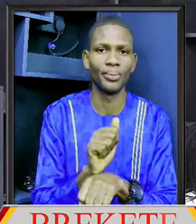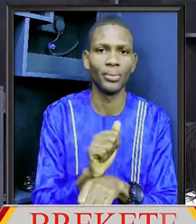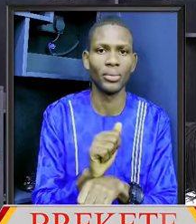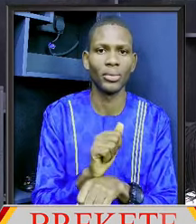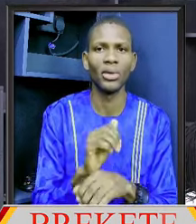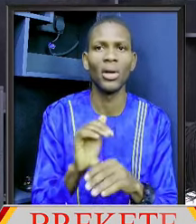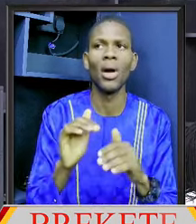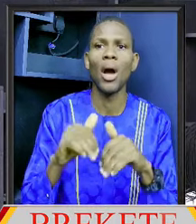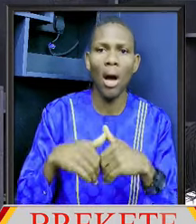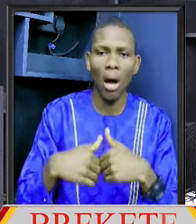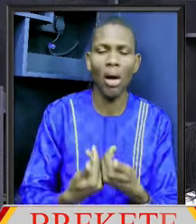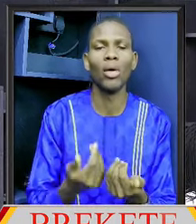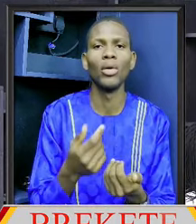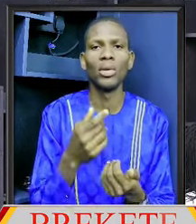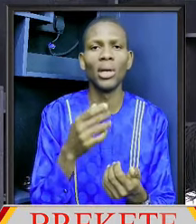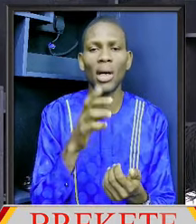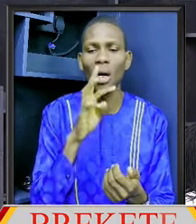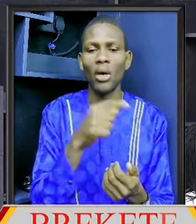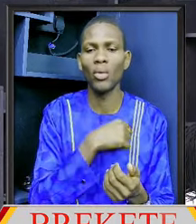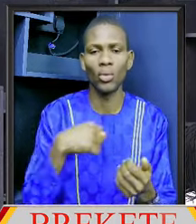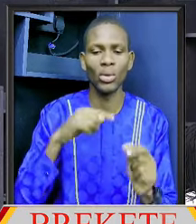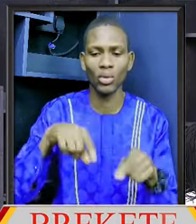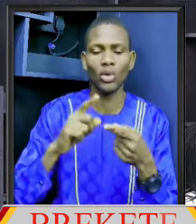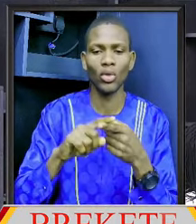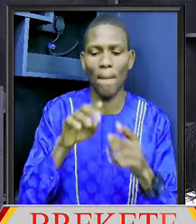So how we take balance the equation?